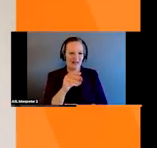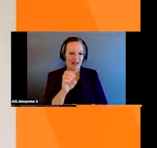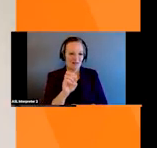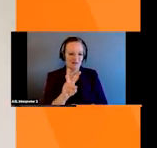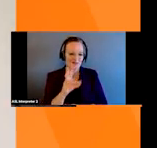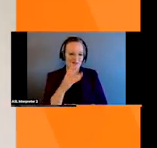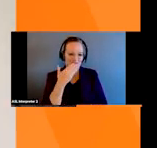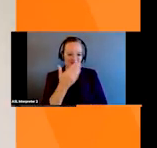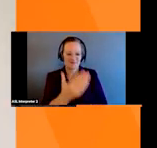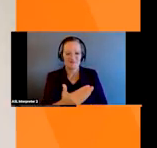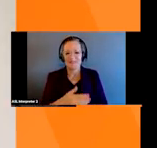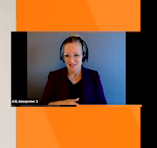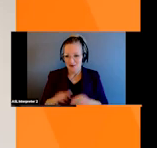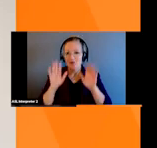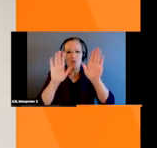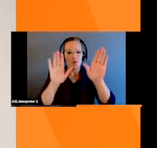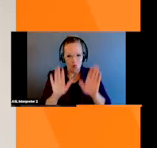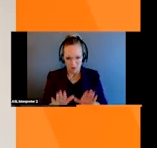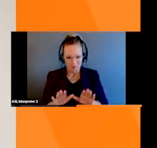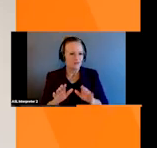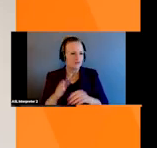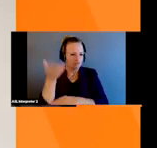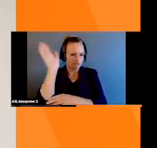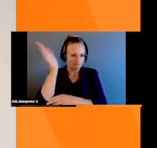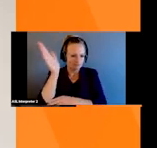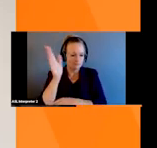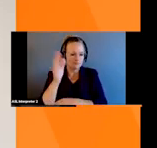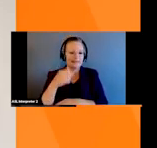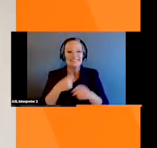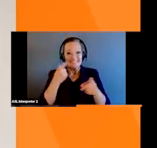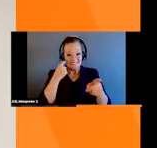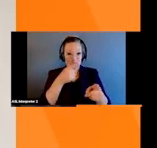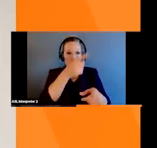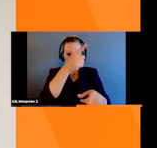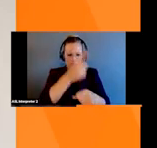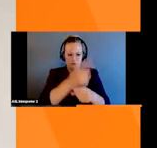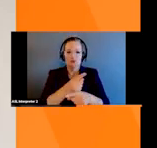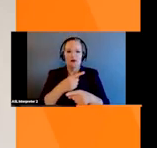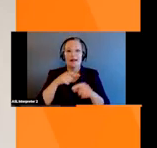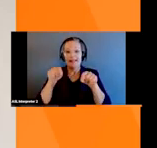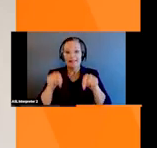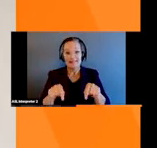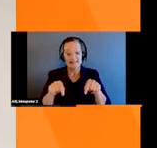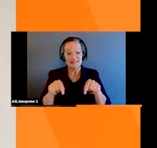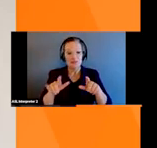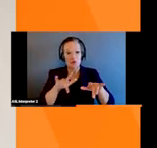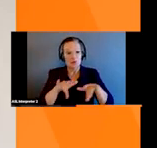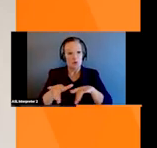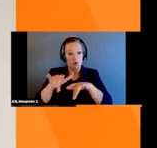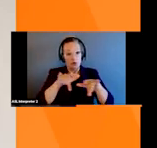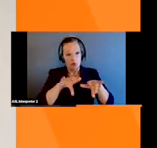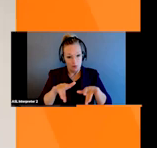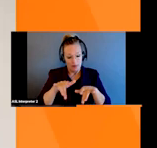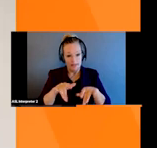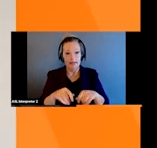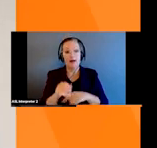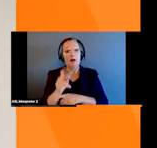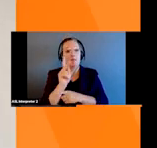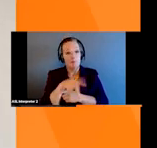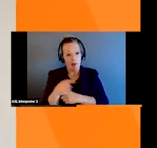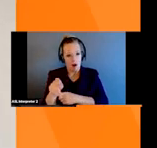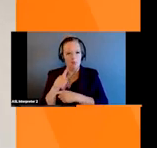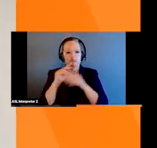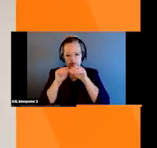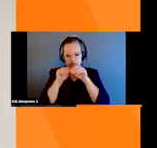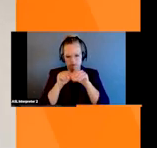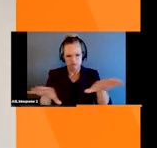mentioned, everybody will receive the copy of the slides and a recording of this session within 2 business days.